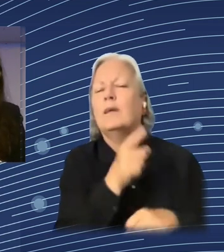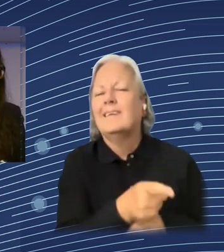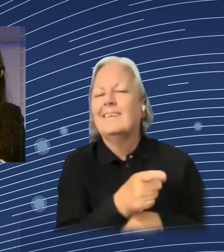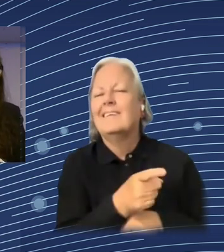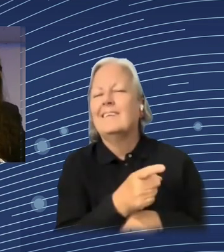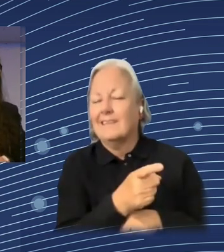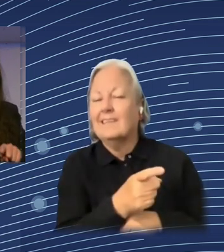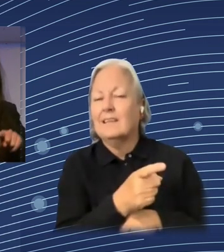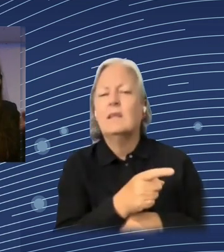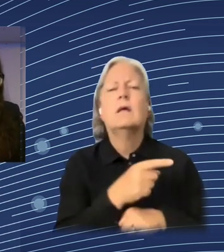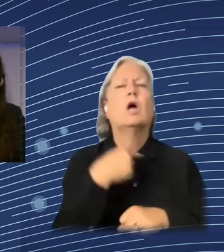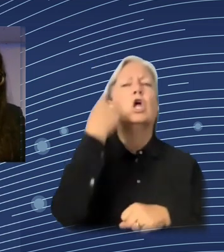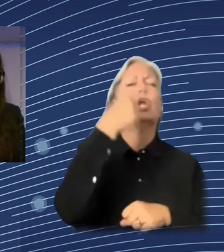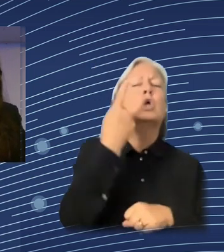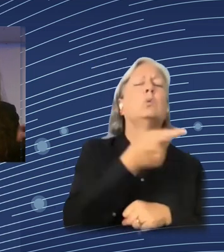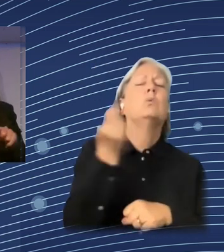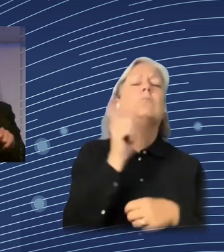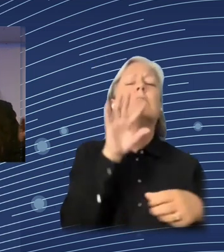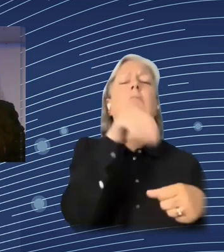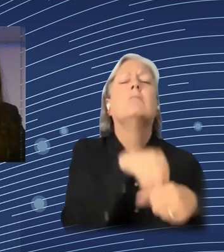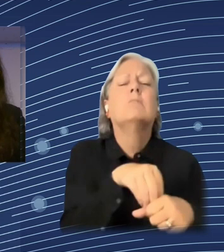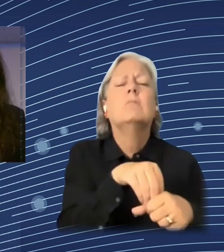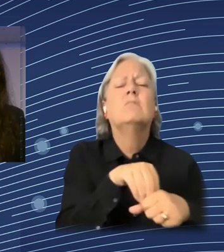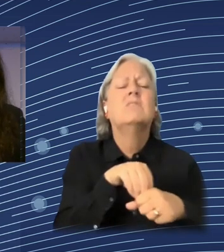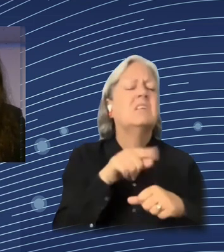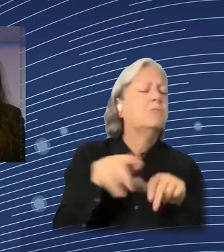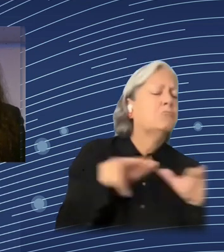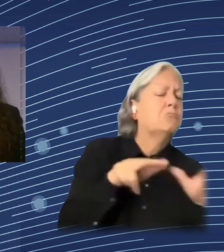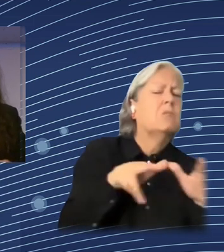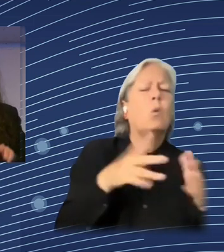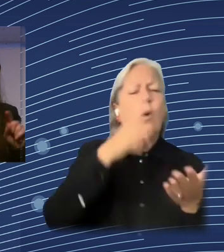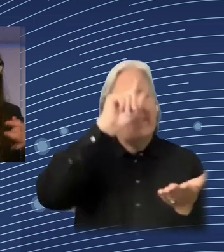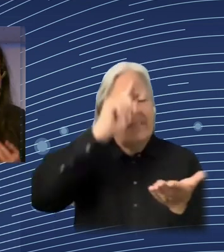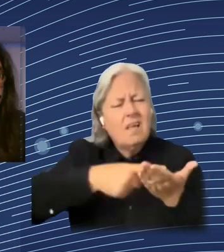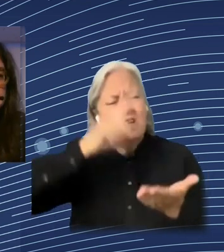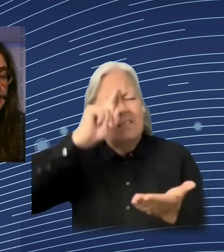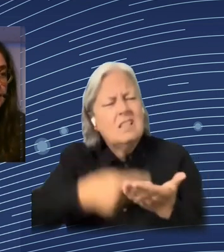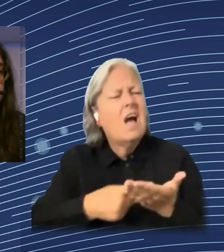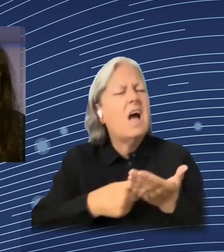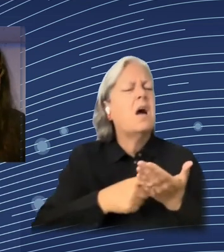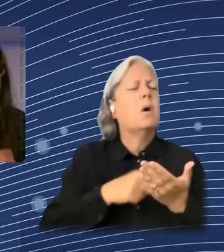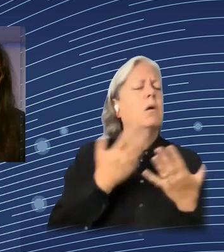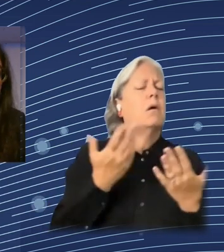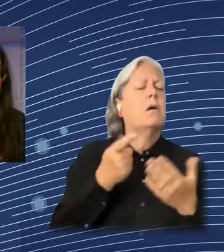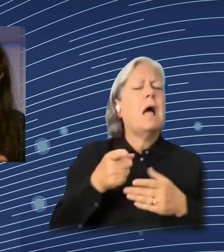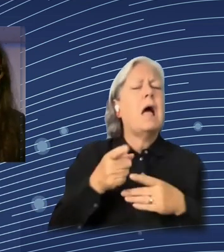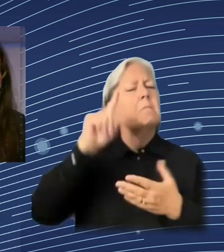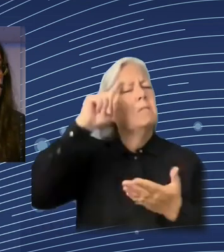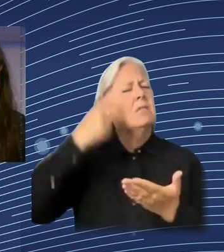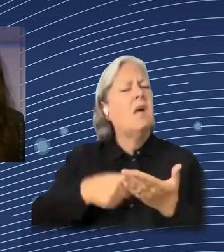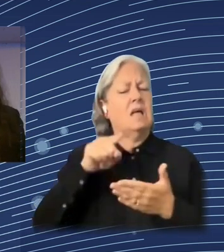been involved in all the decision-making process of applying this algorithm, who has been deciding the different